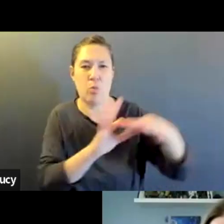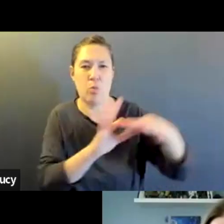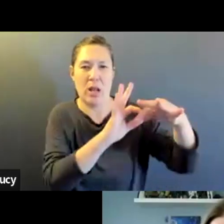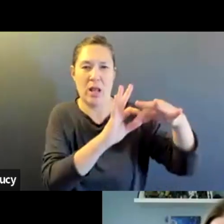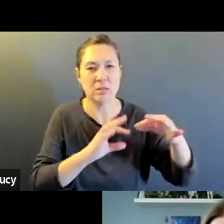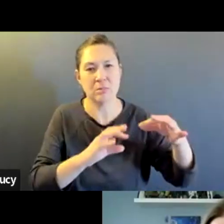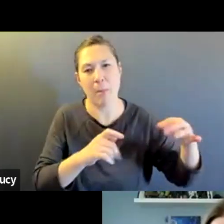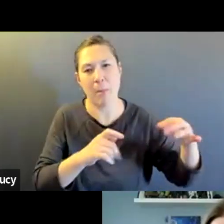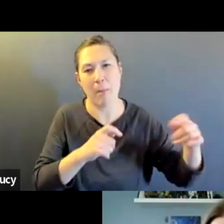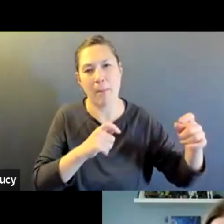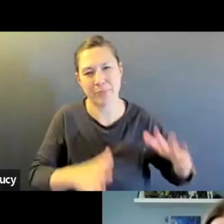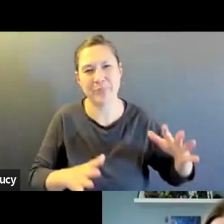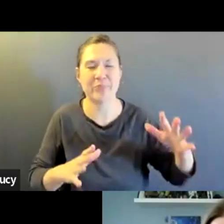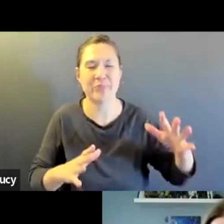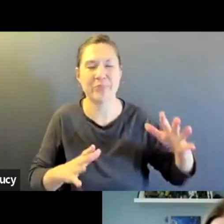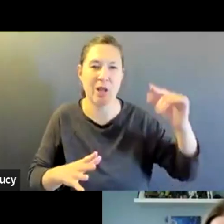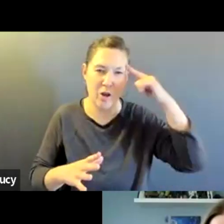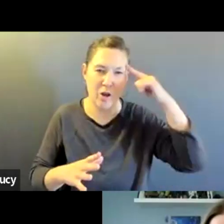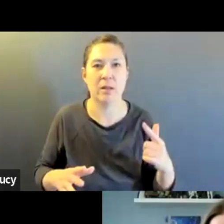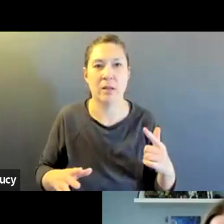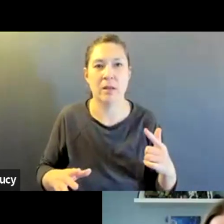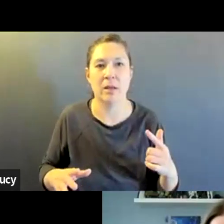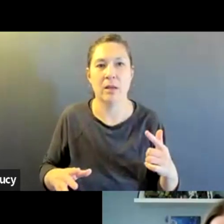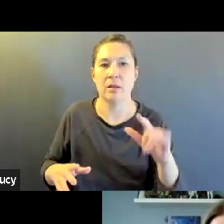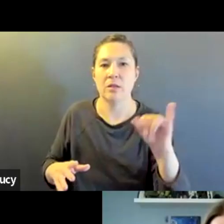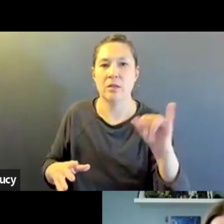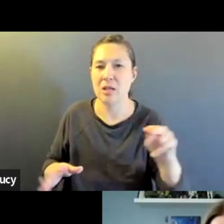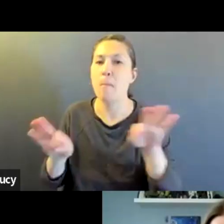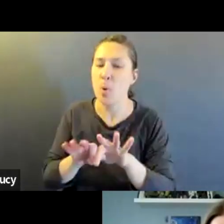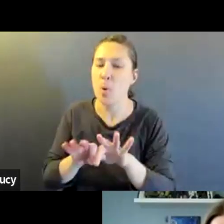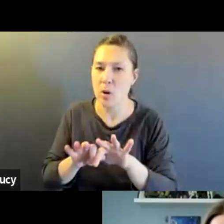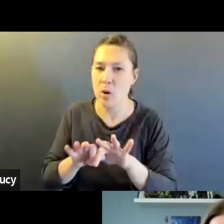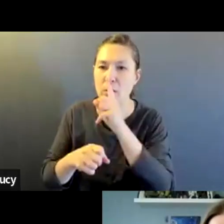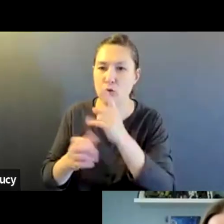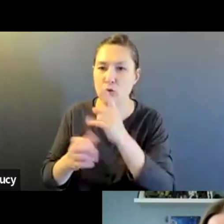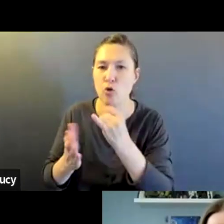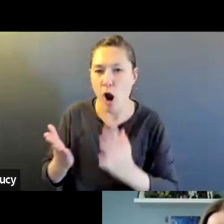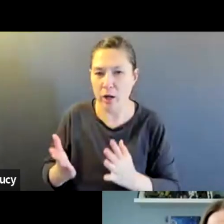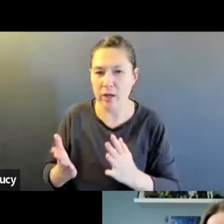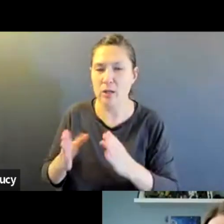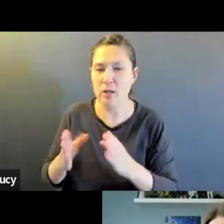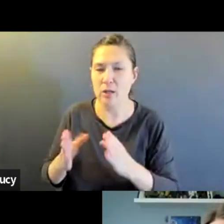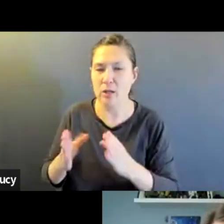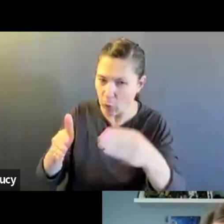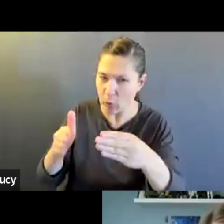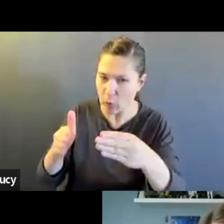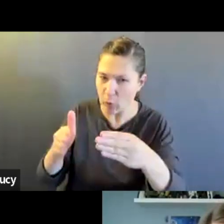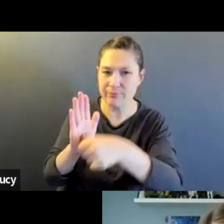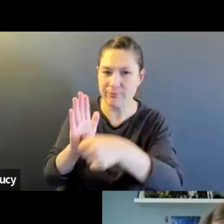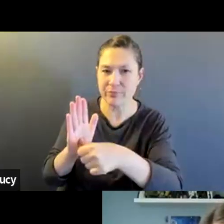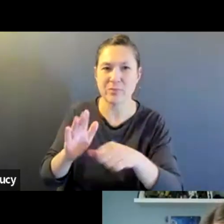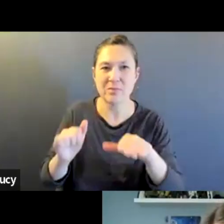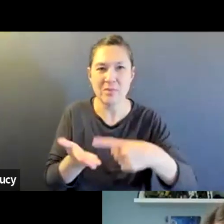the artists in this conversation, particularly around arts education. That's such an important piece of this. It really is a hallmark of our New